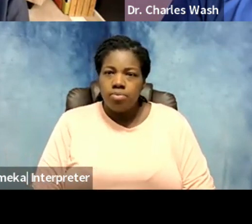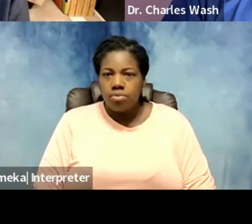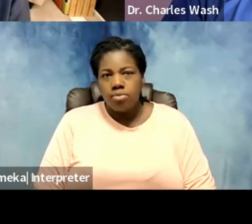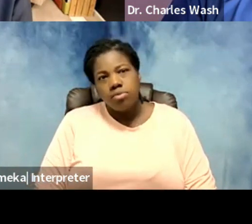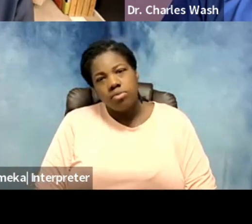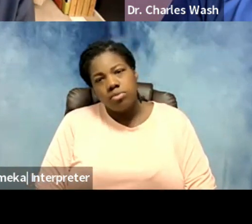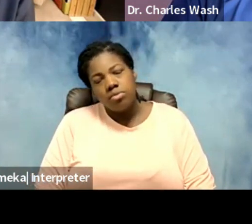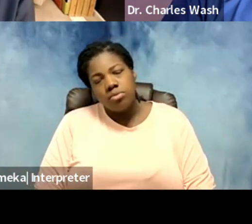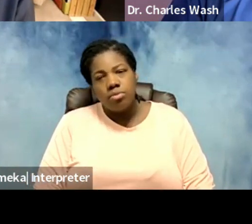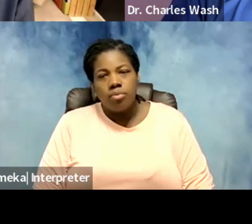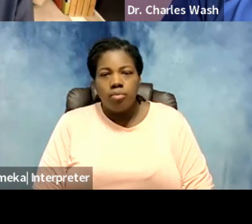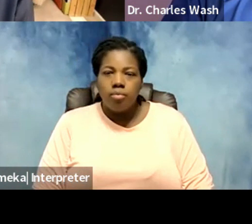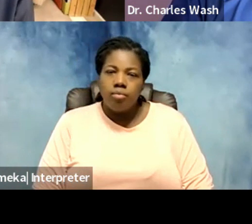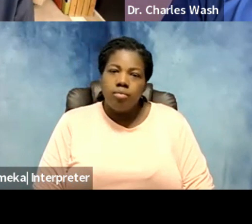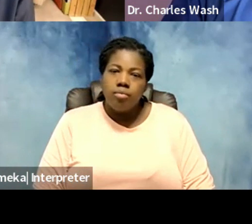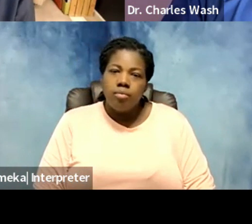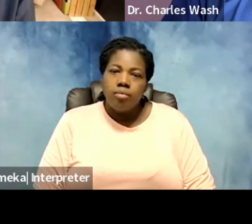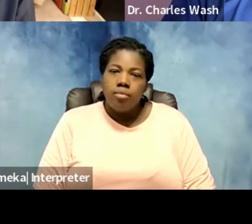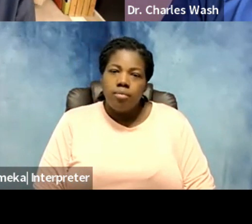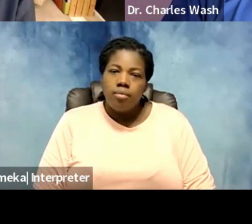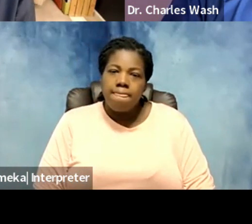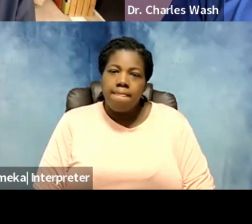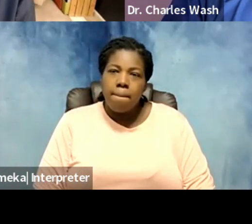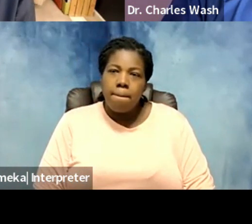I'm not sure if...